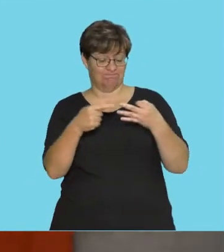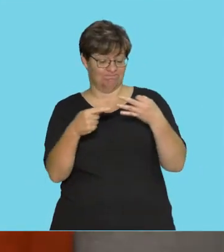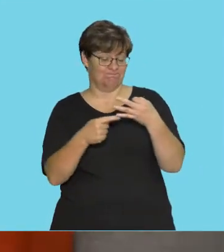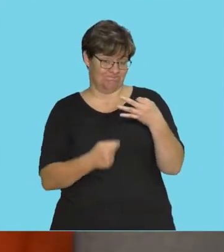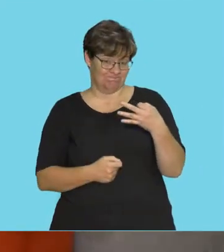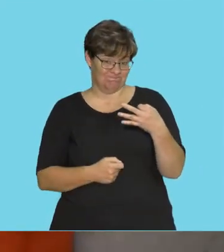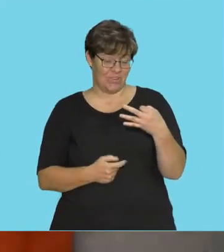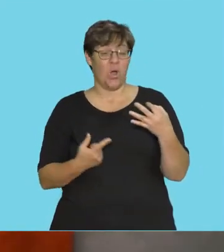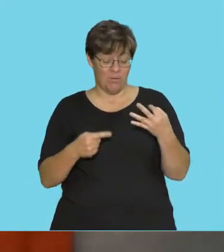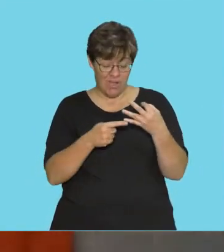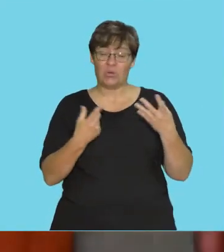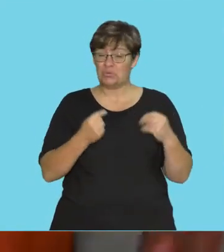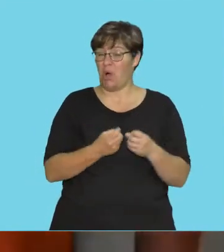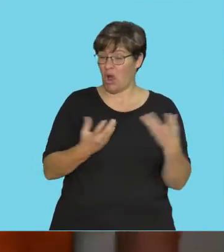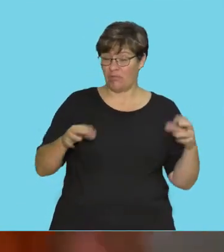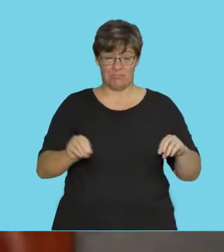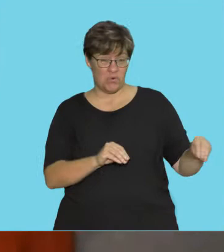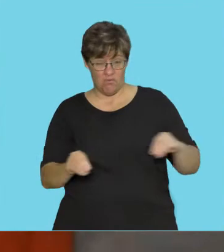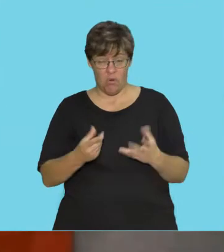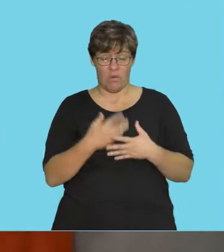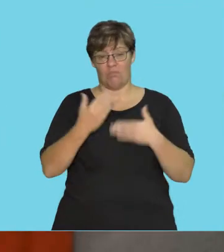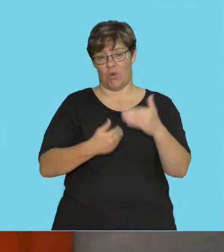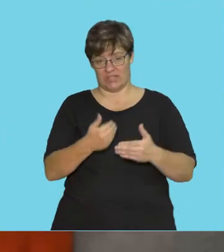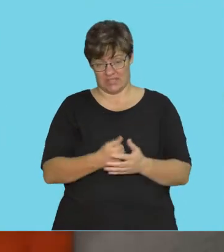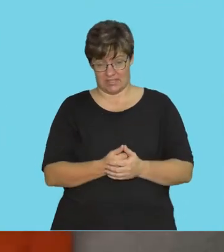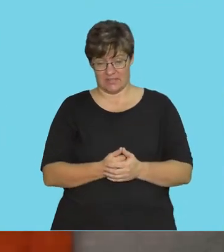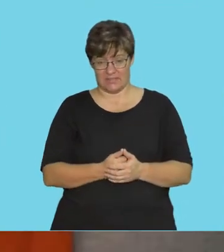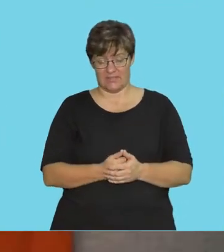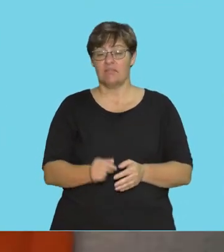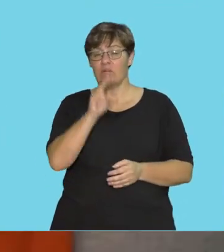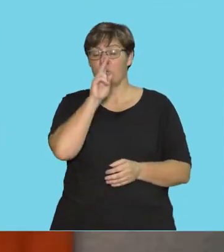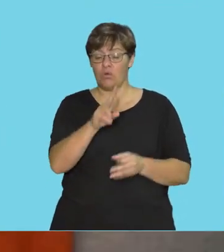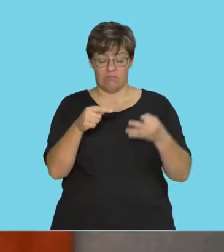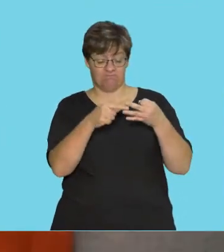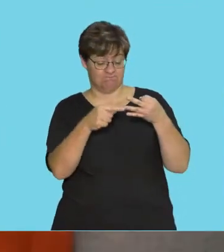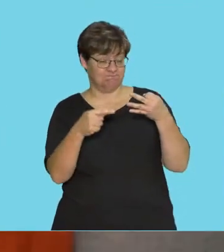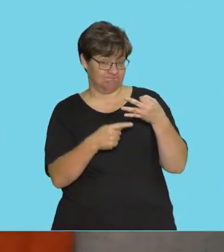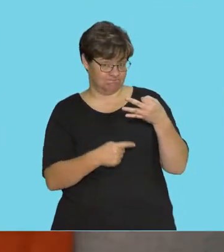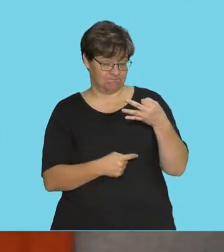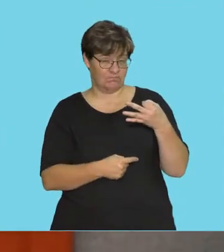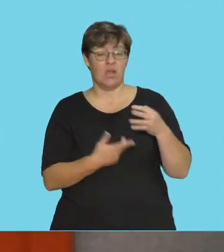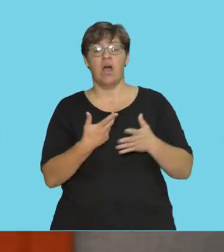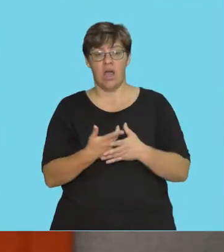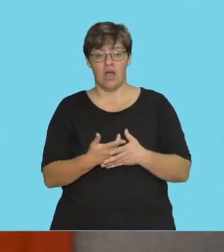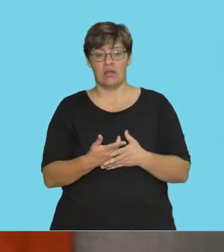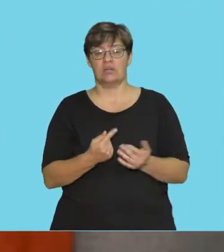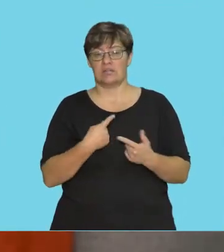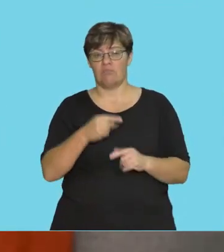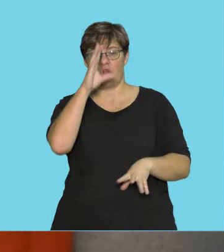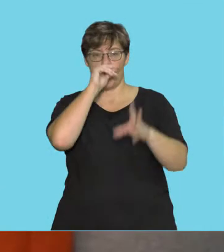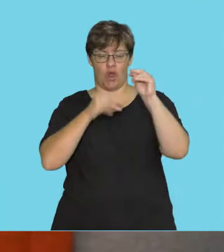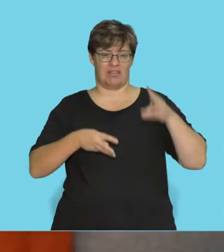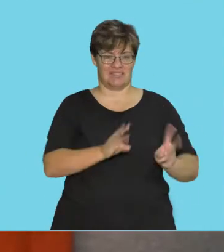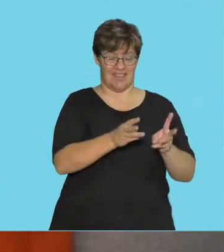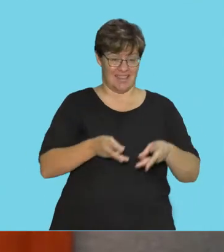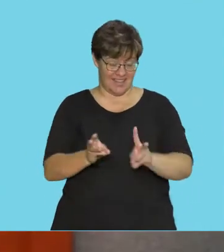move a lot when we're processing and learning. So when we are looking at these three areas, that we would call our